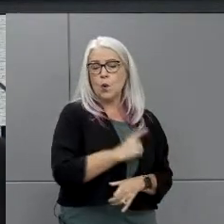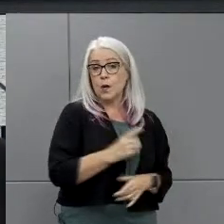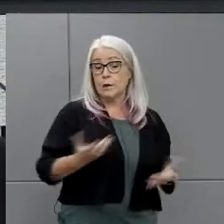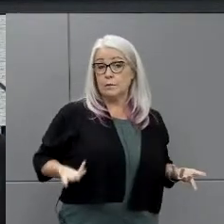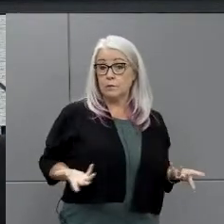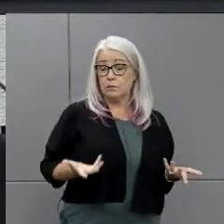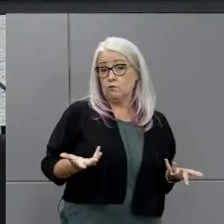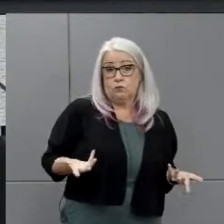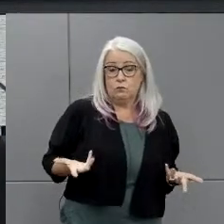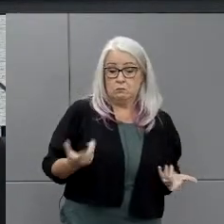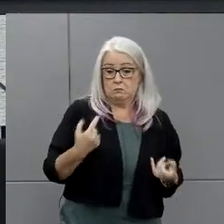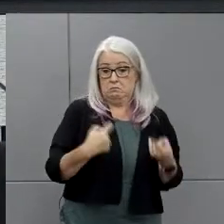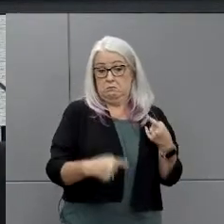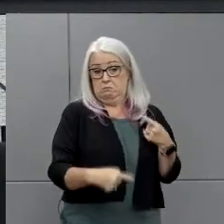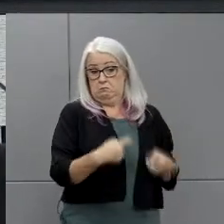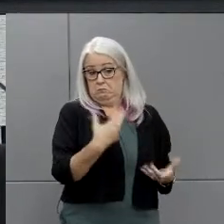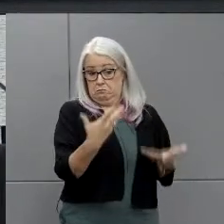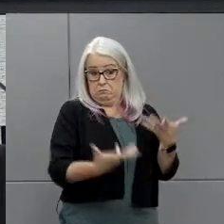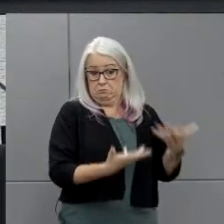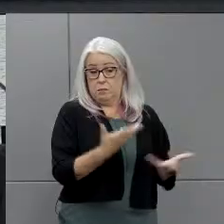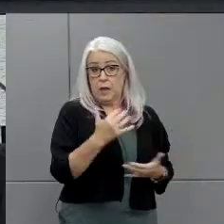Based upon the arguments that you just made.